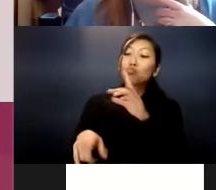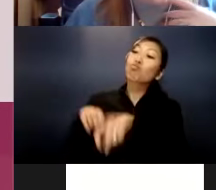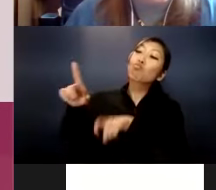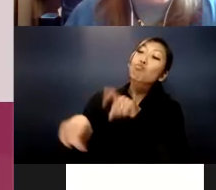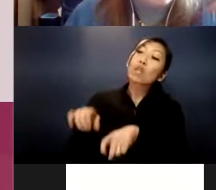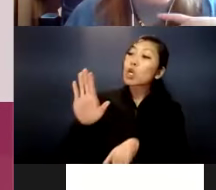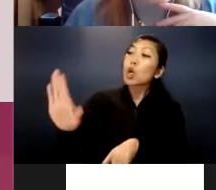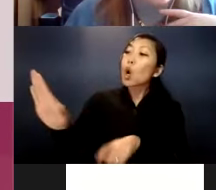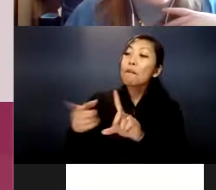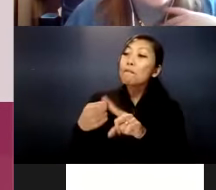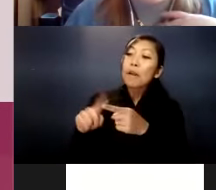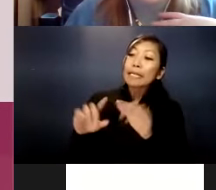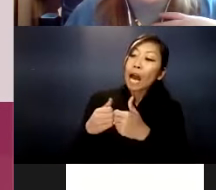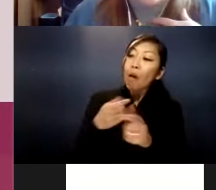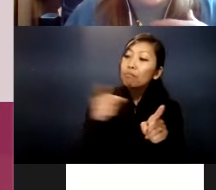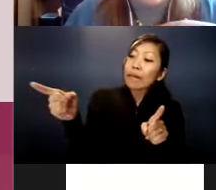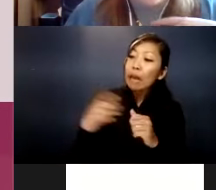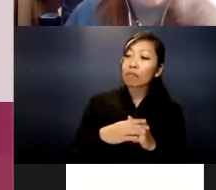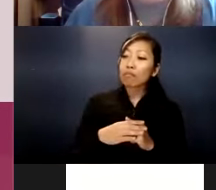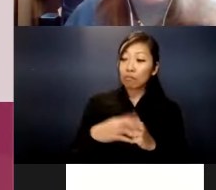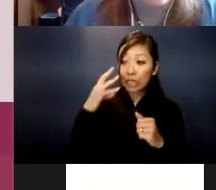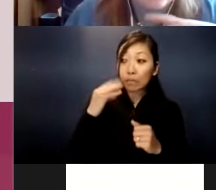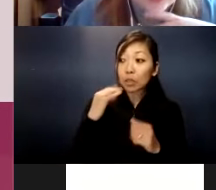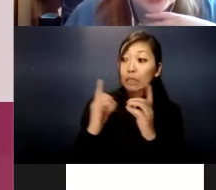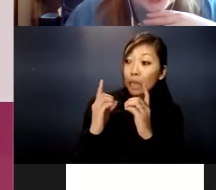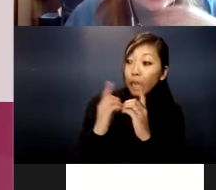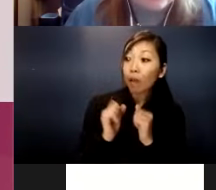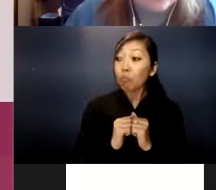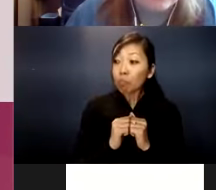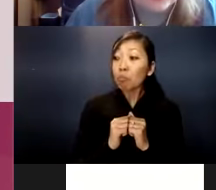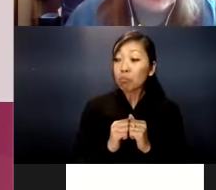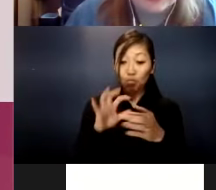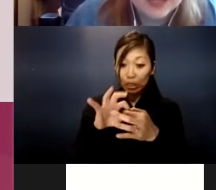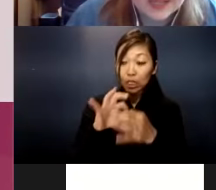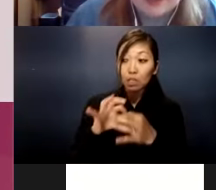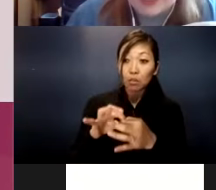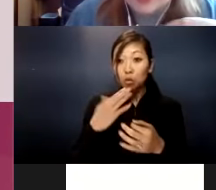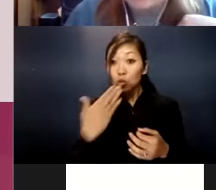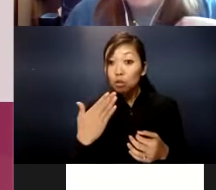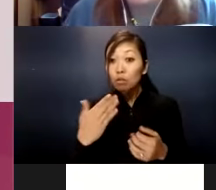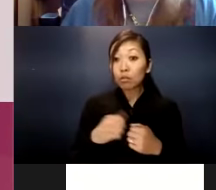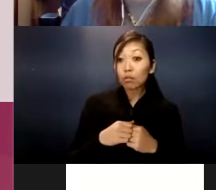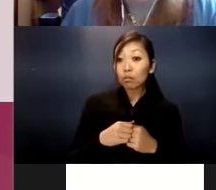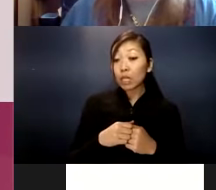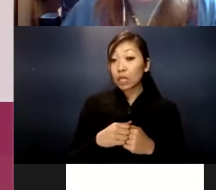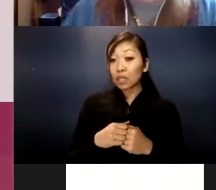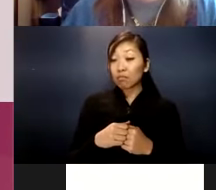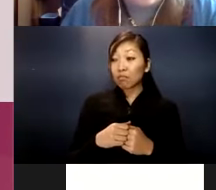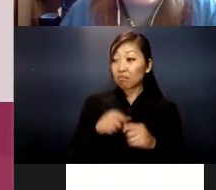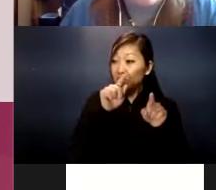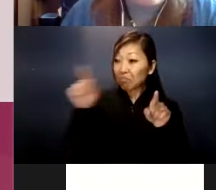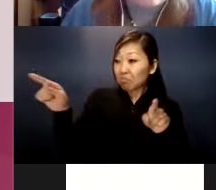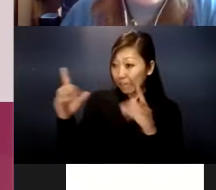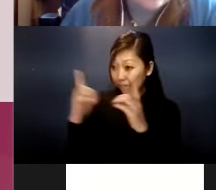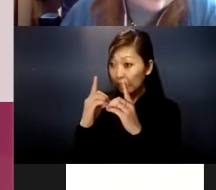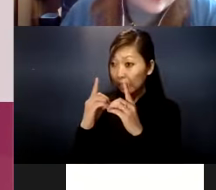going through? Like, how are your friends how are your friends' relationships? Is anybody you know dating anybody? You can